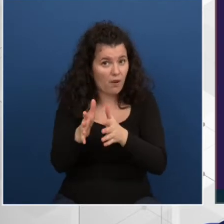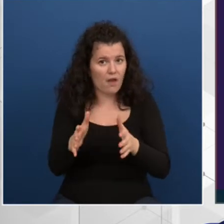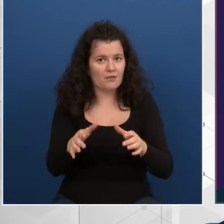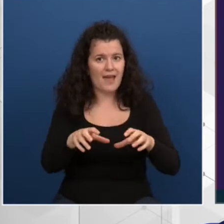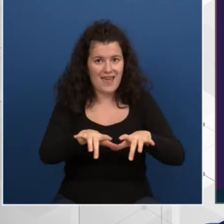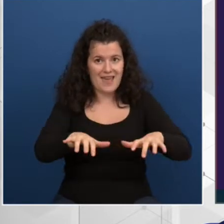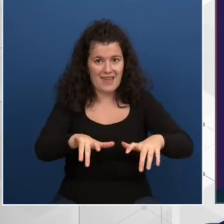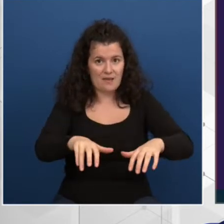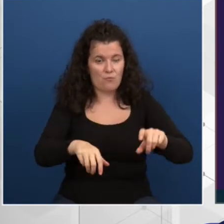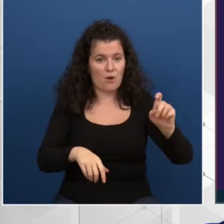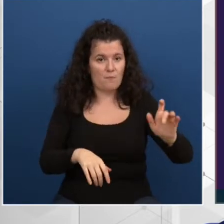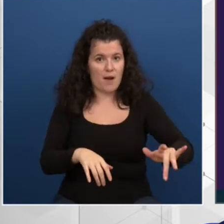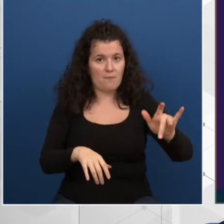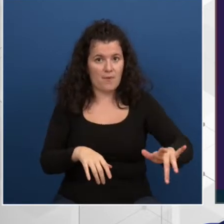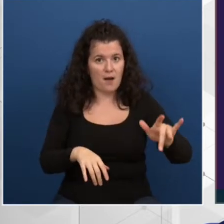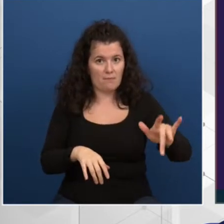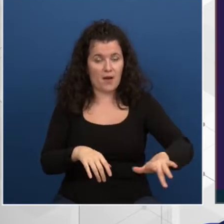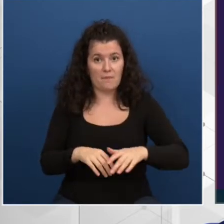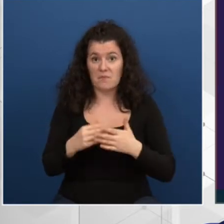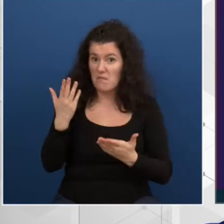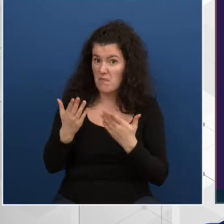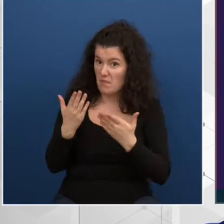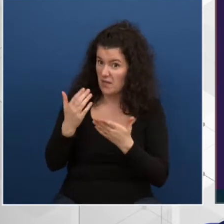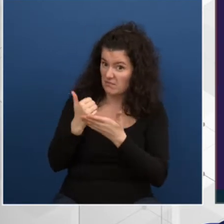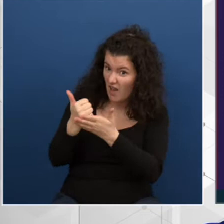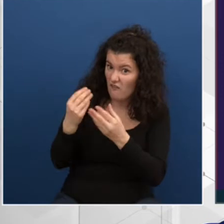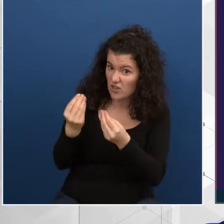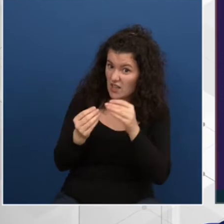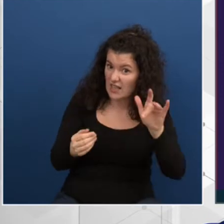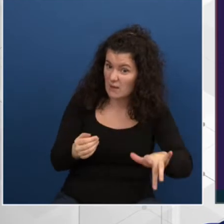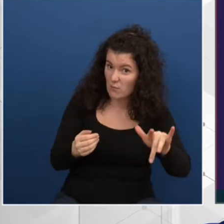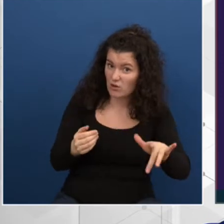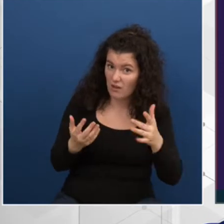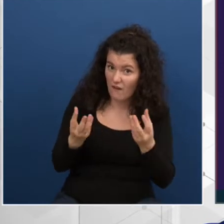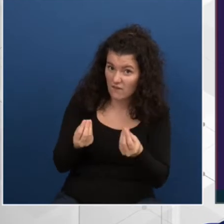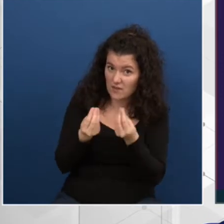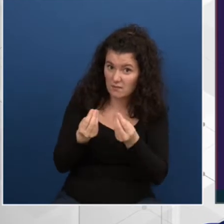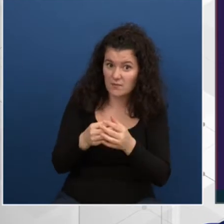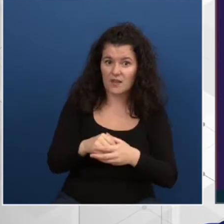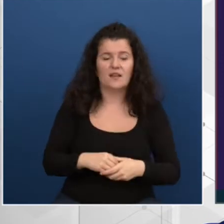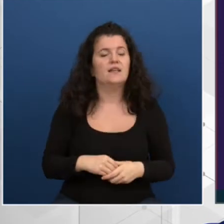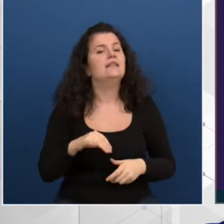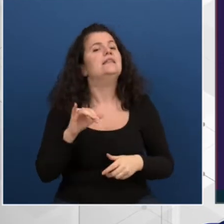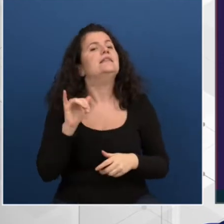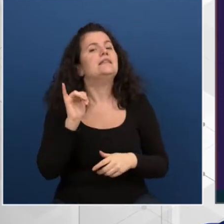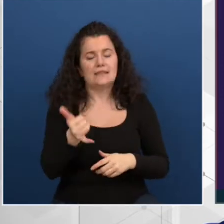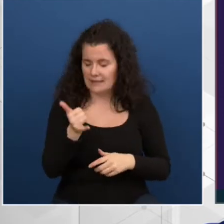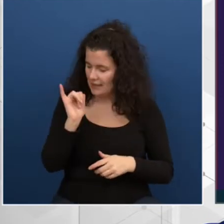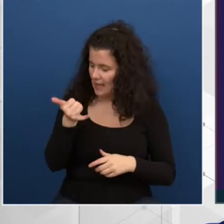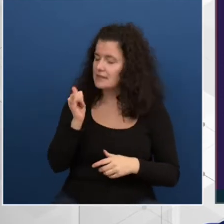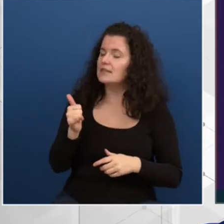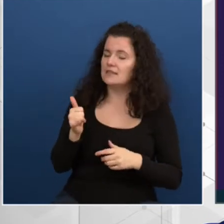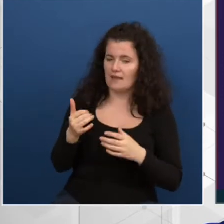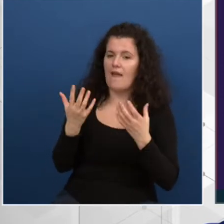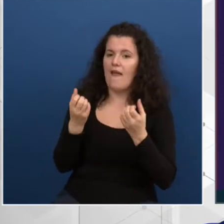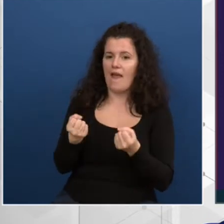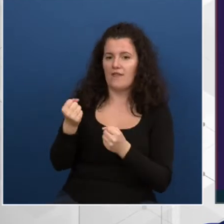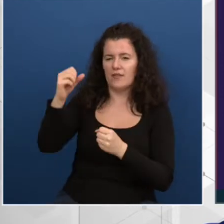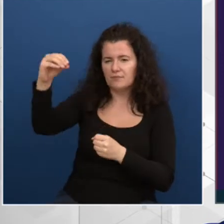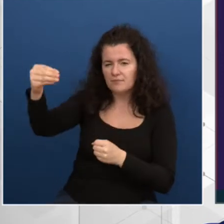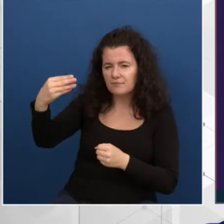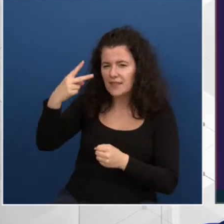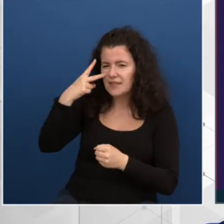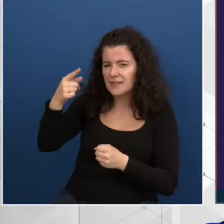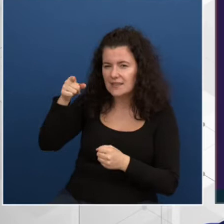them? Yes. So the next step in FastPass is called Tab Stops and has a visualization that shows me how a user